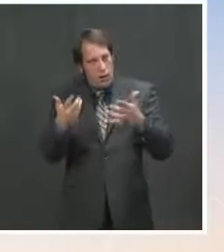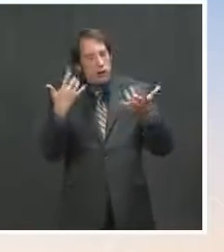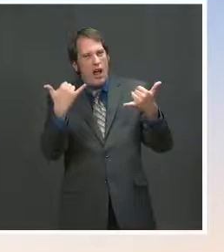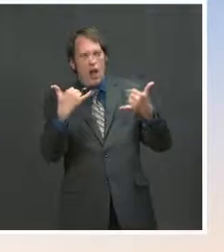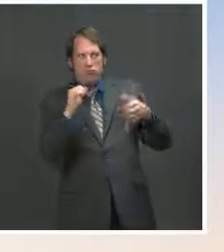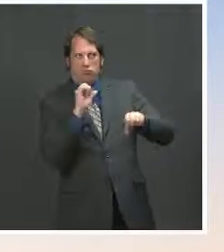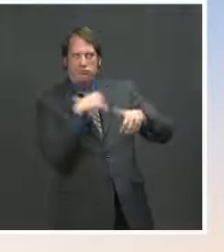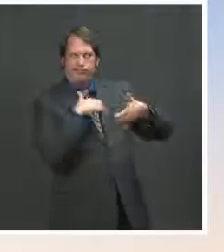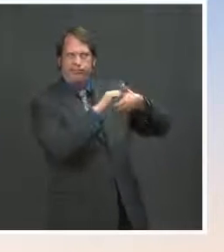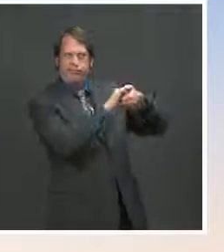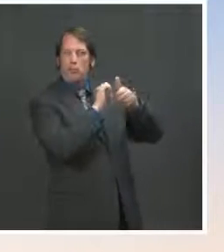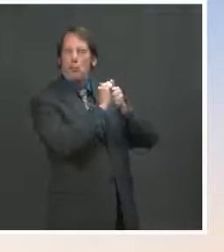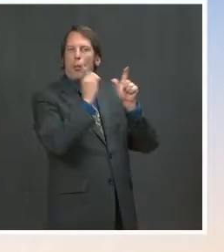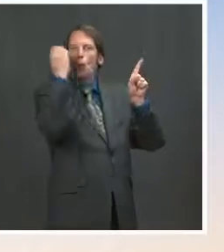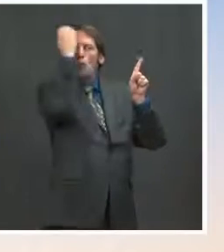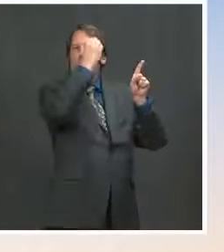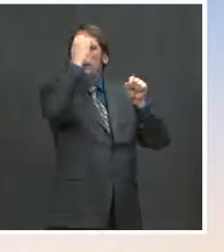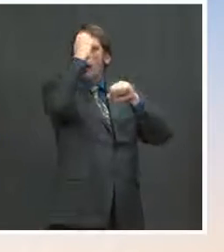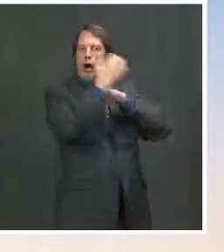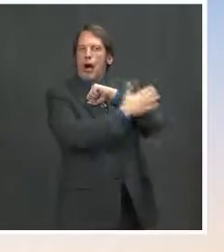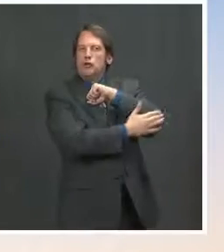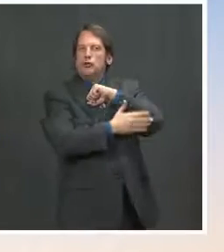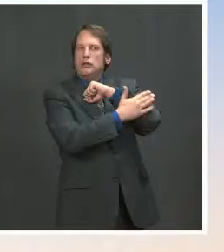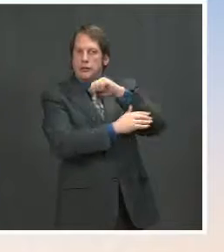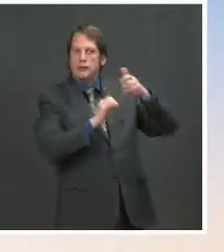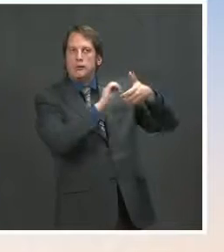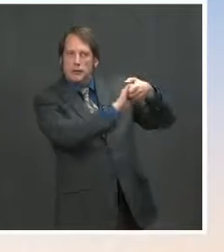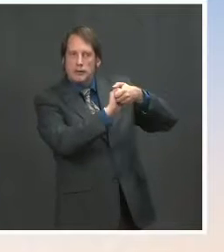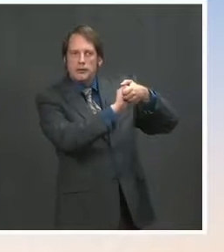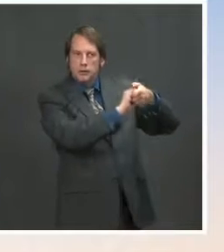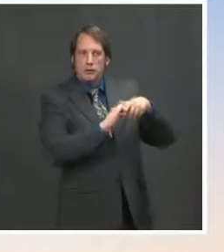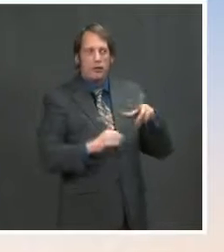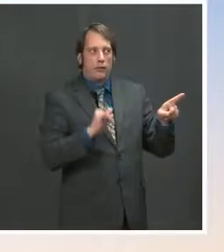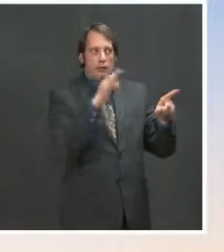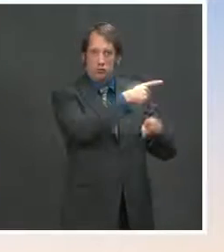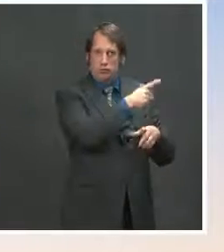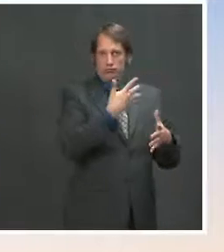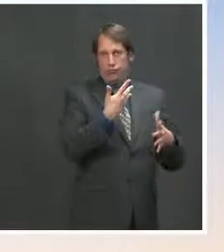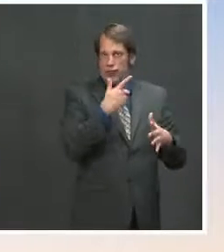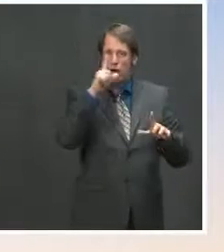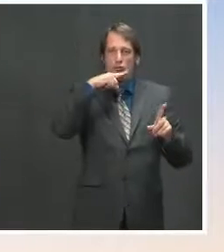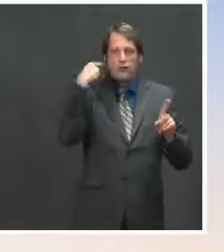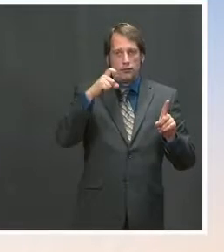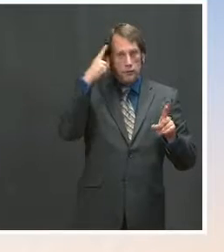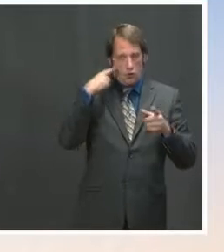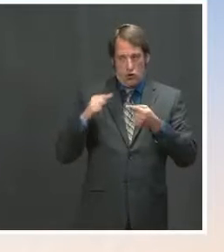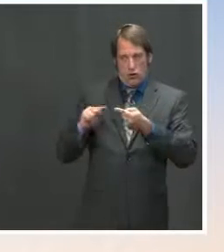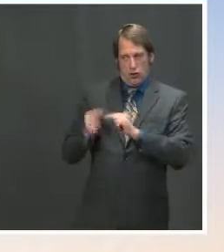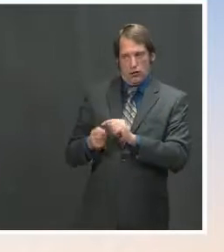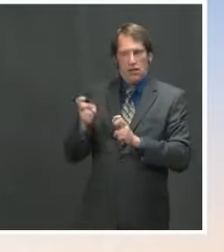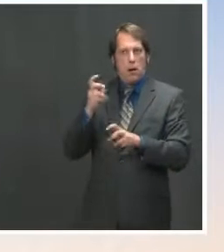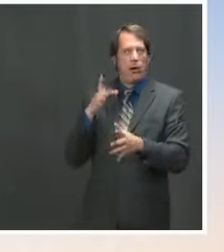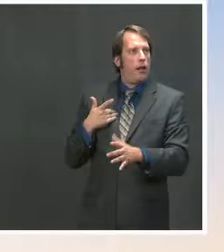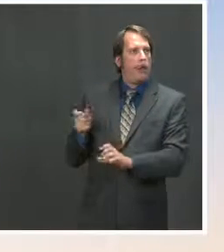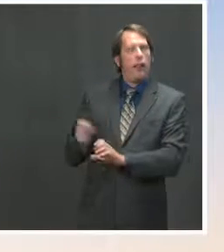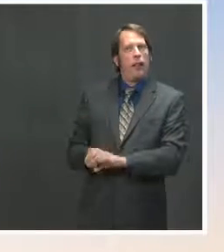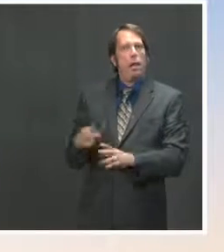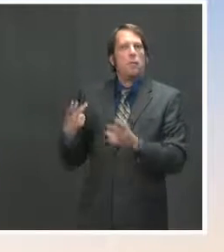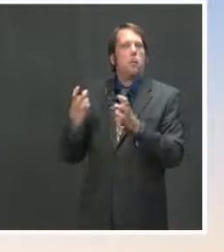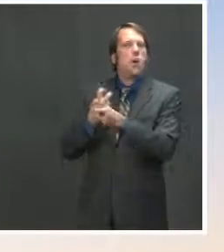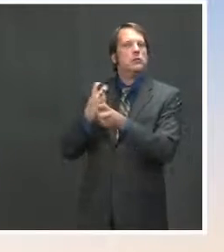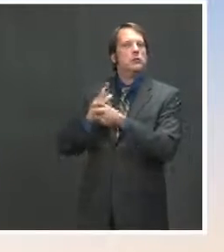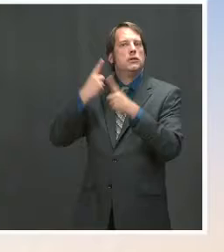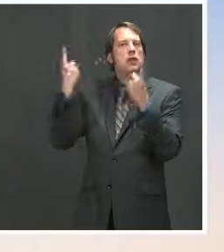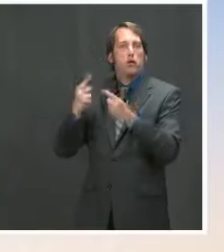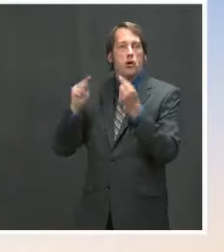sanctions in response to the poisoning of Alexei Navalny. I obviously haven't spoken to our national security team about